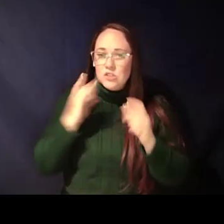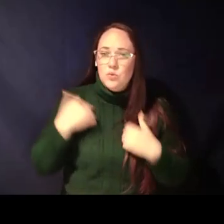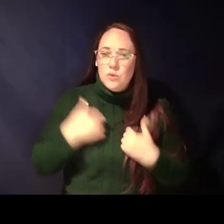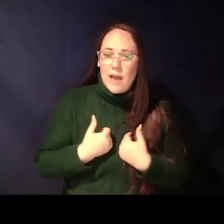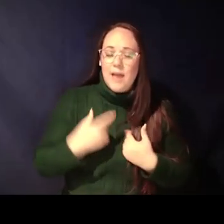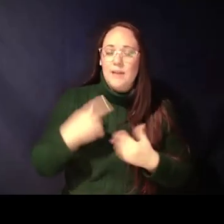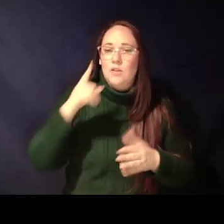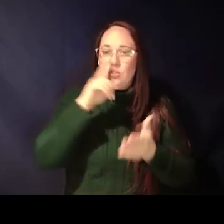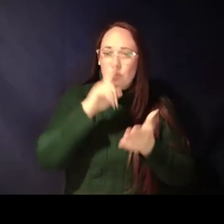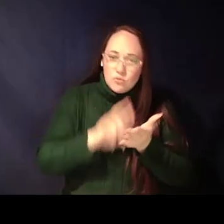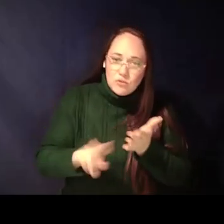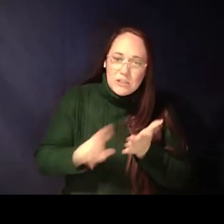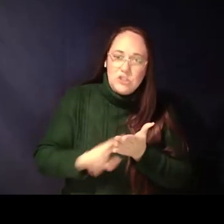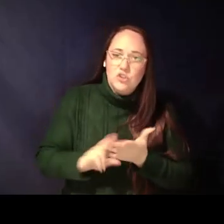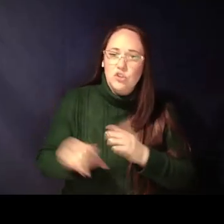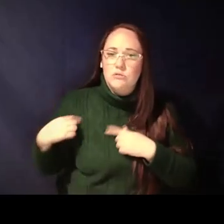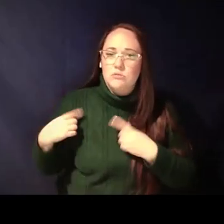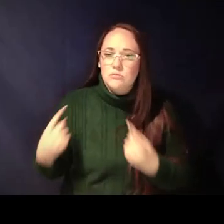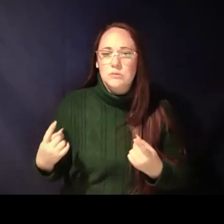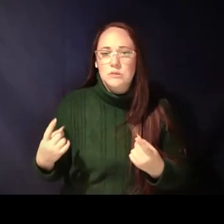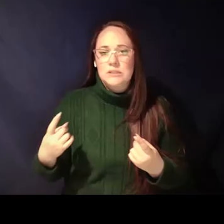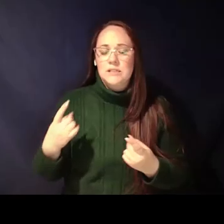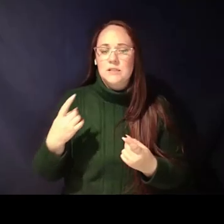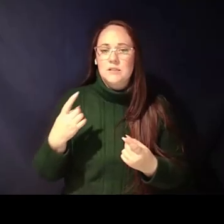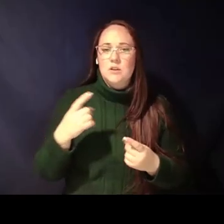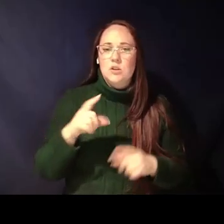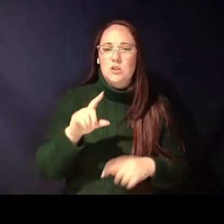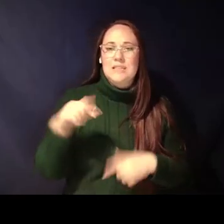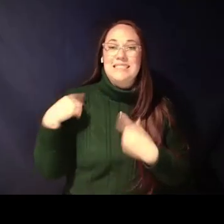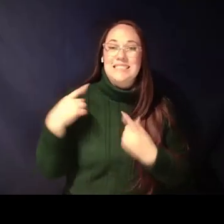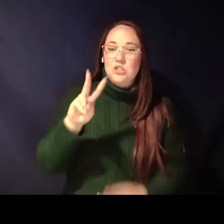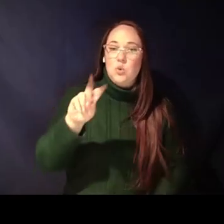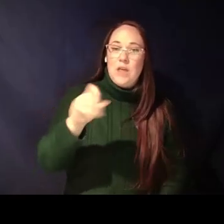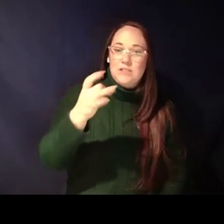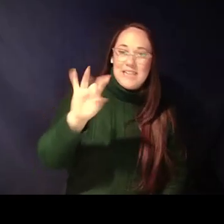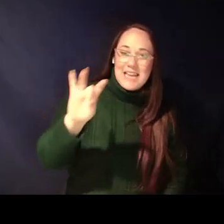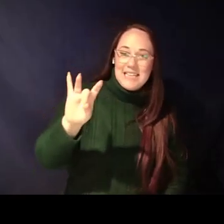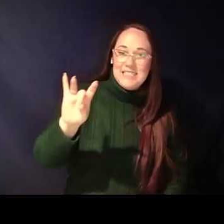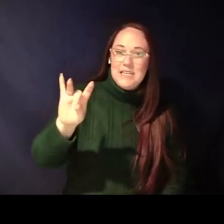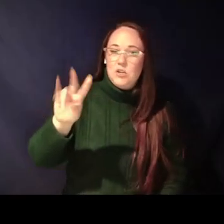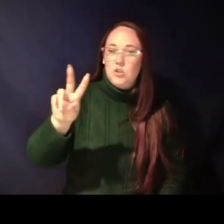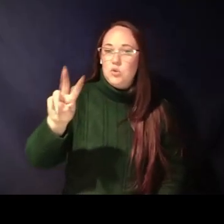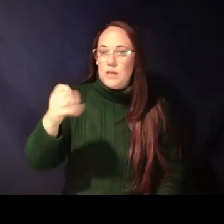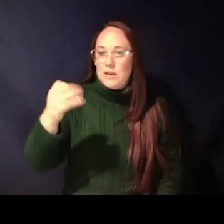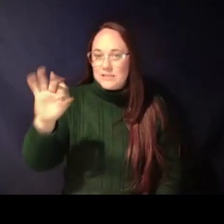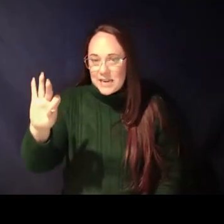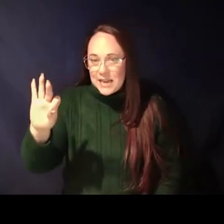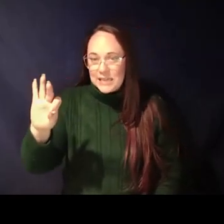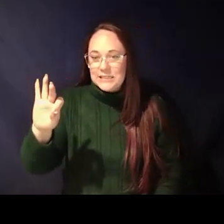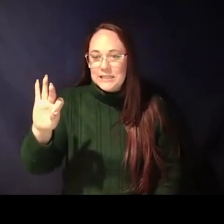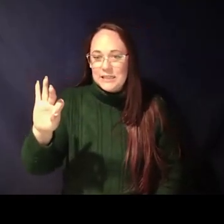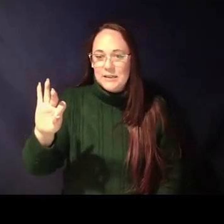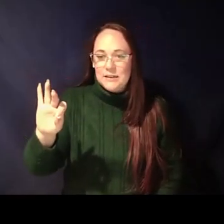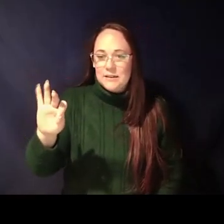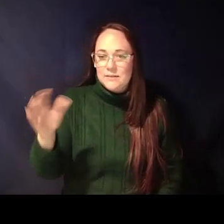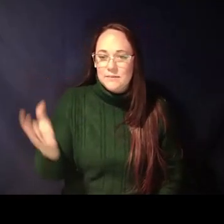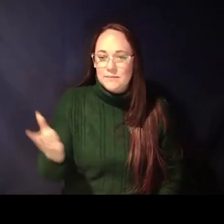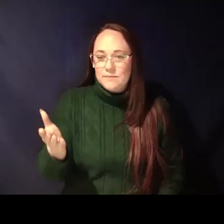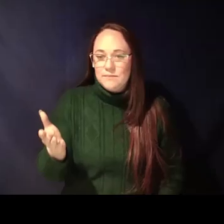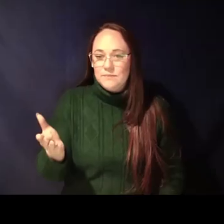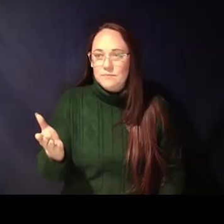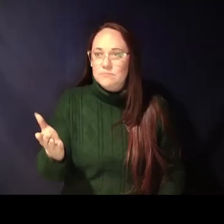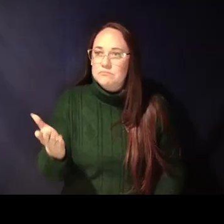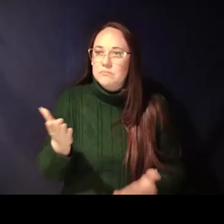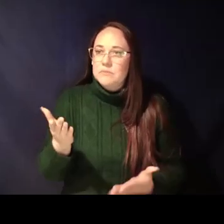done since state fiscal year 2018, 2019, were in part